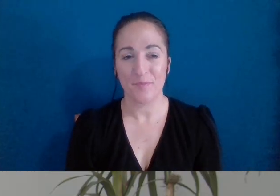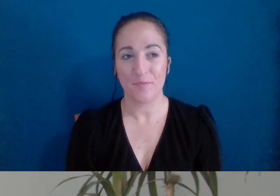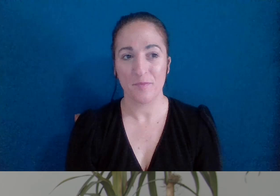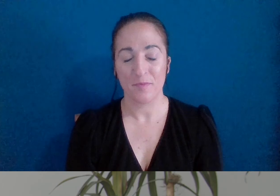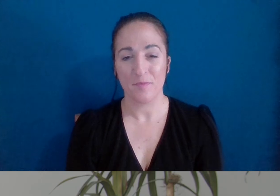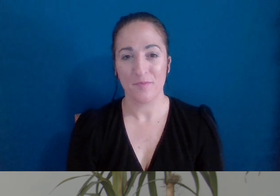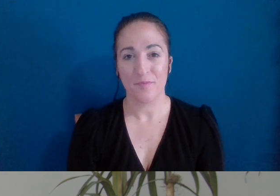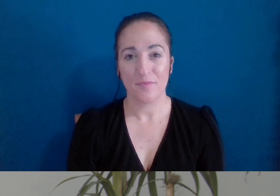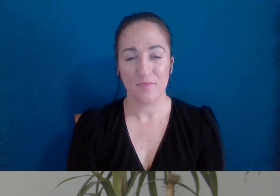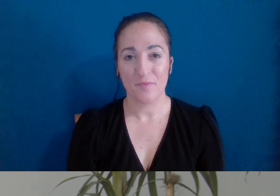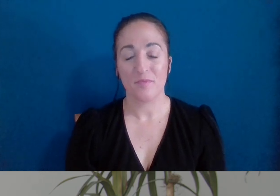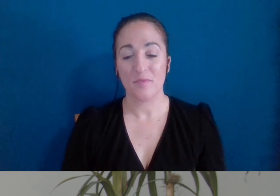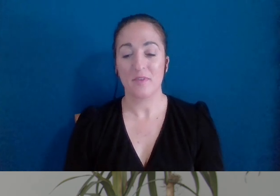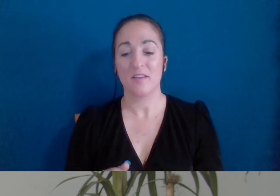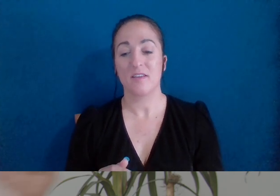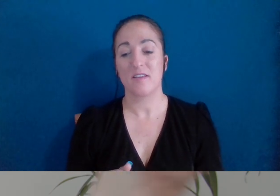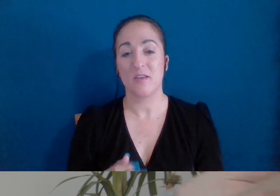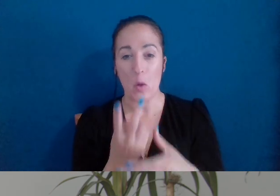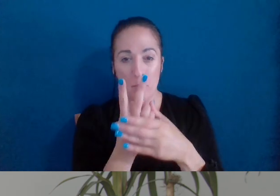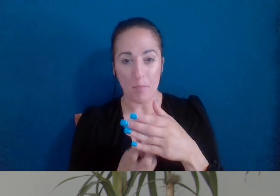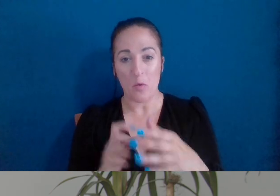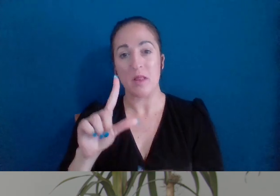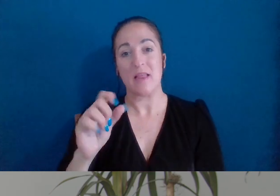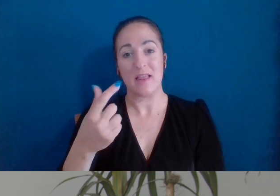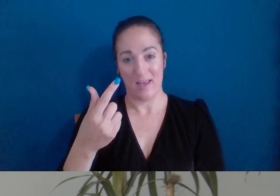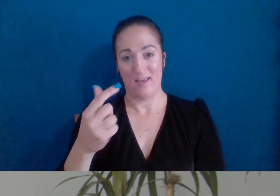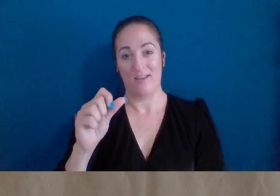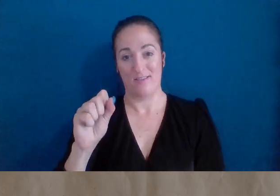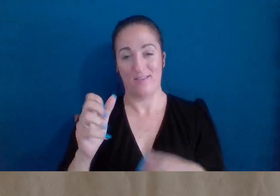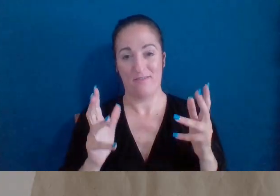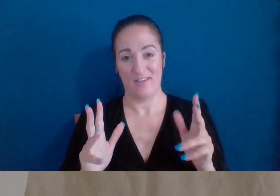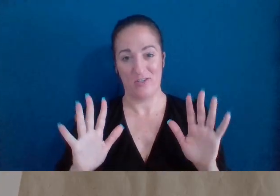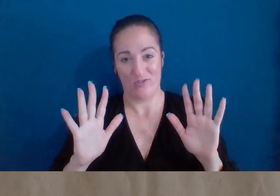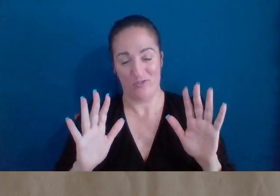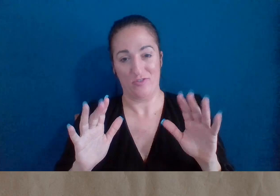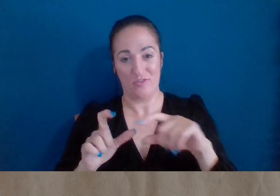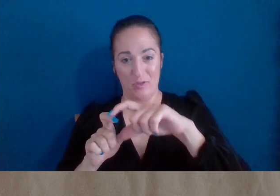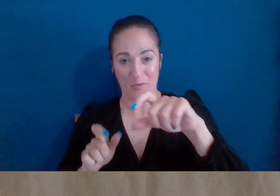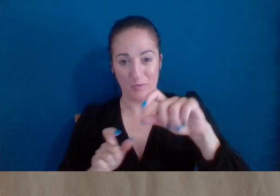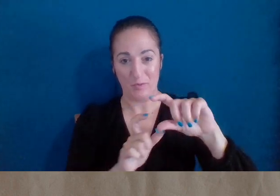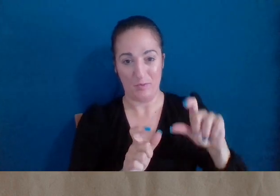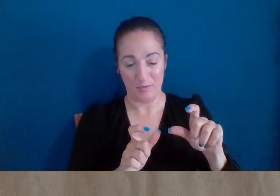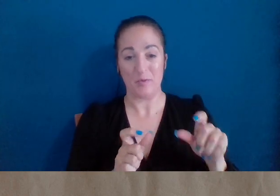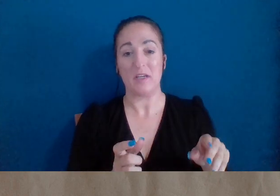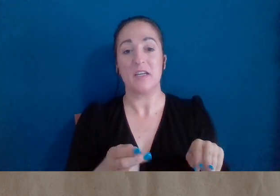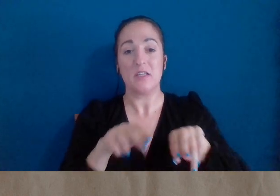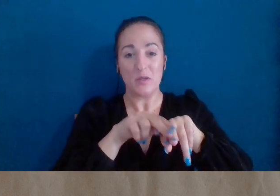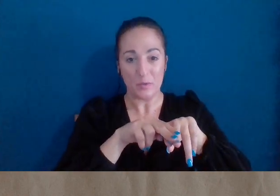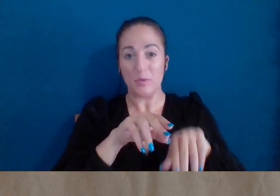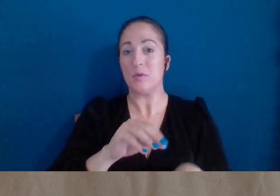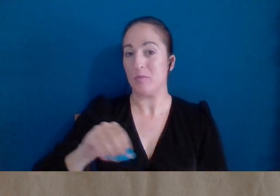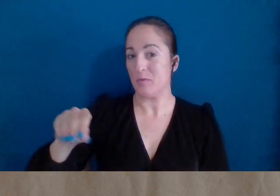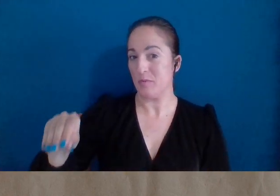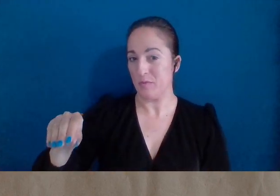Okay, 2 legs. I'm gonna move that out of the way. So we have the main body here and